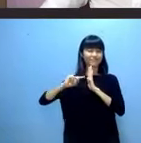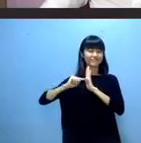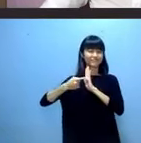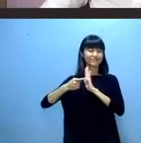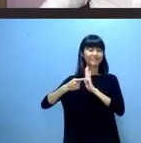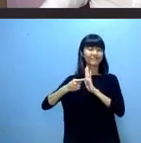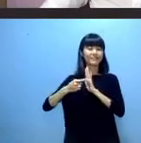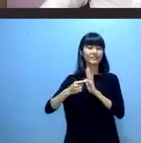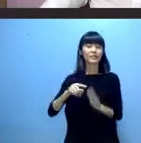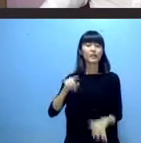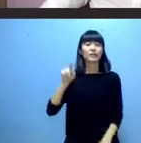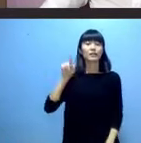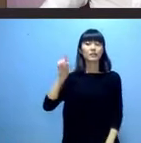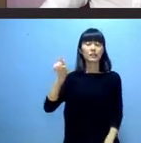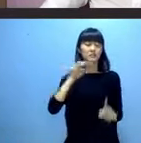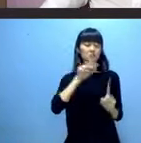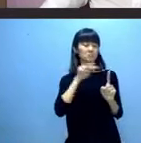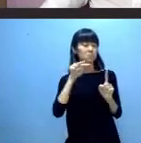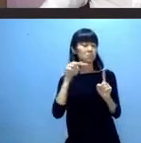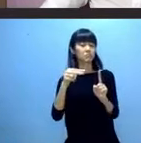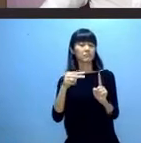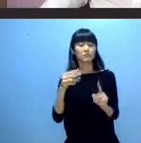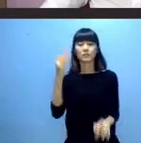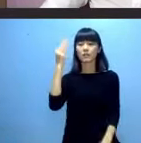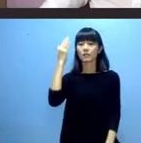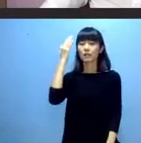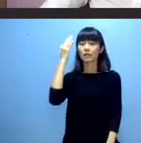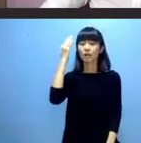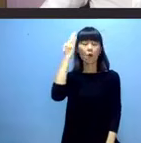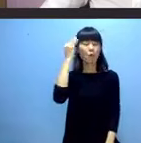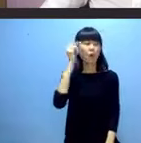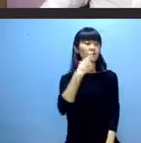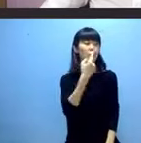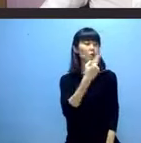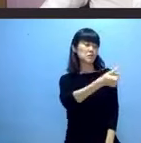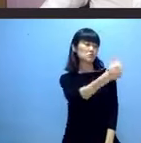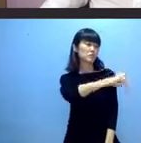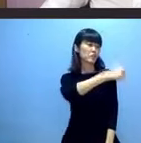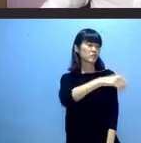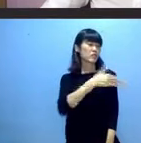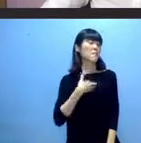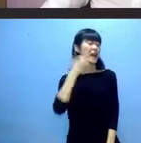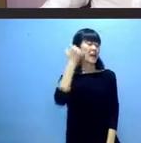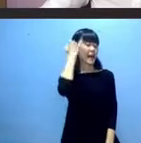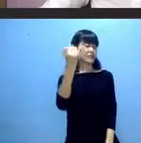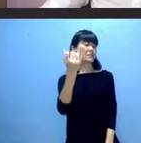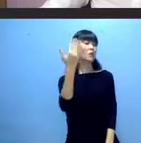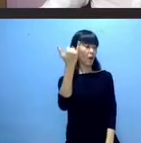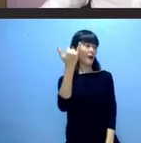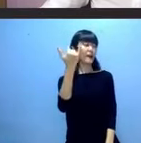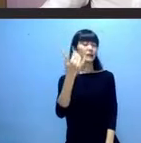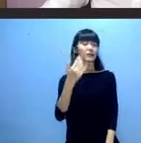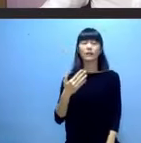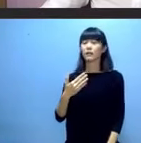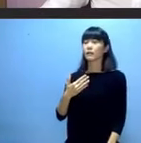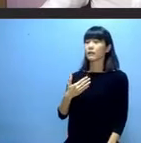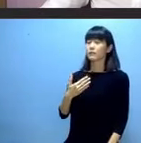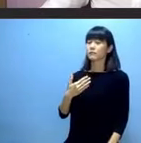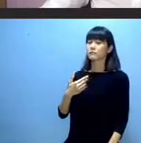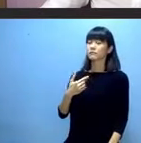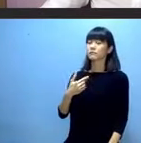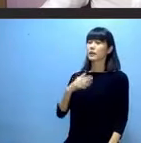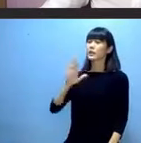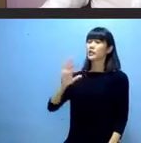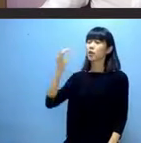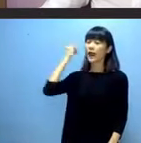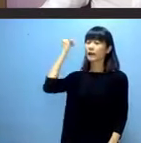to him, the perspective of always, why are you constantly shooting down my ideas? And to me, I was like, because your idea is in one sentence